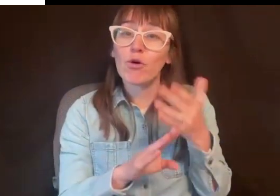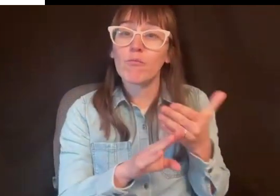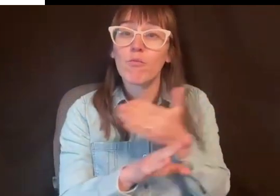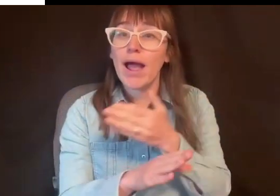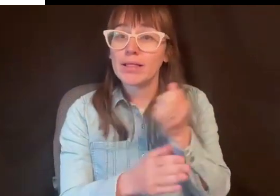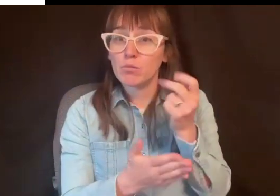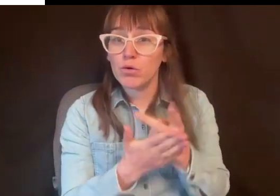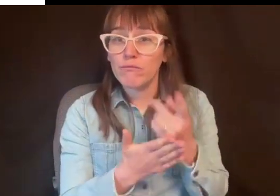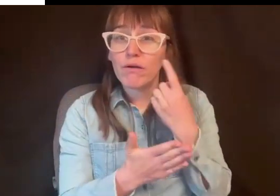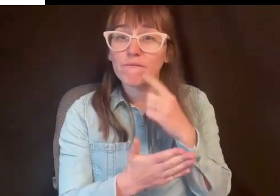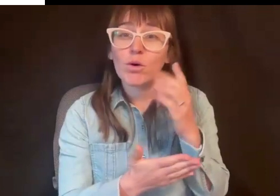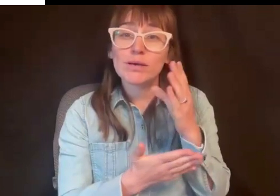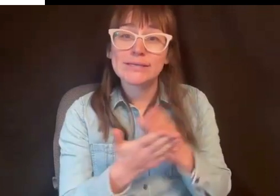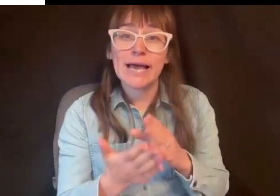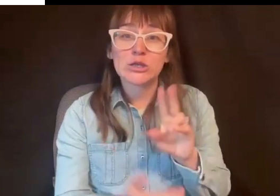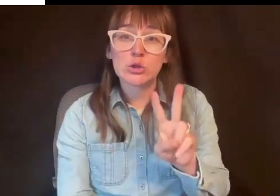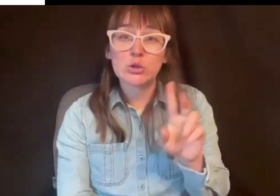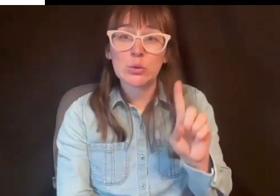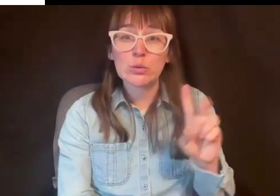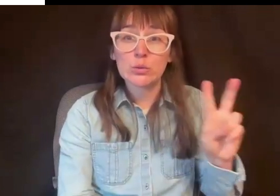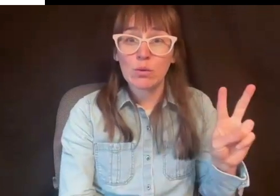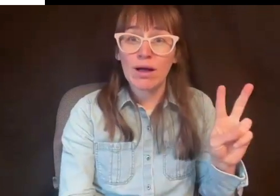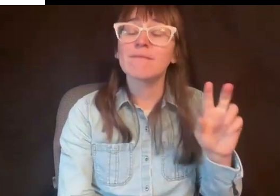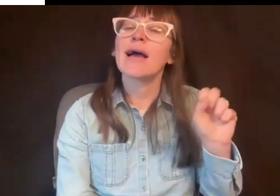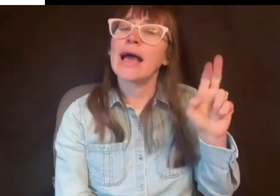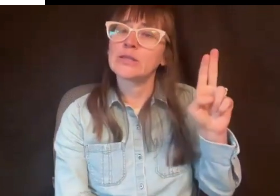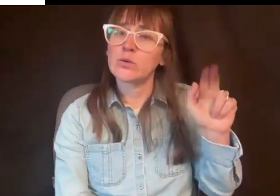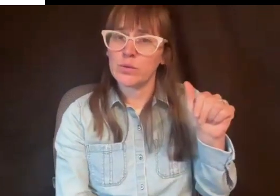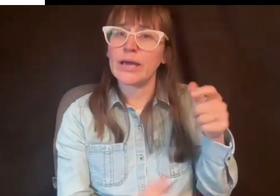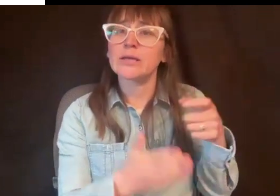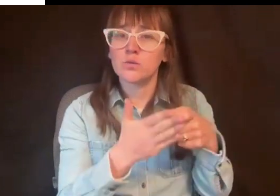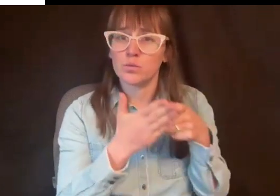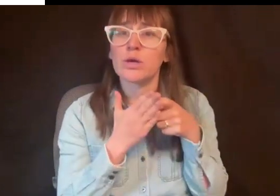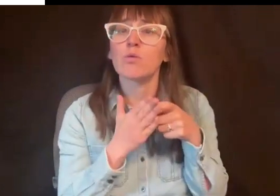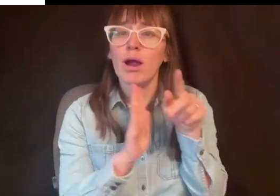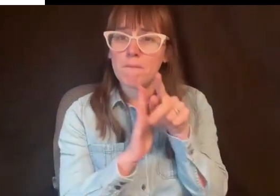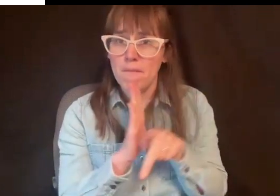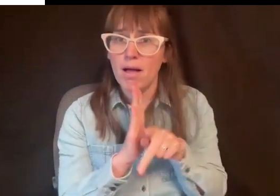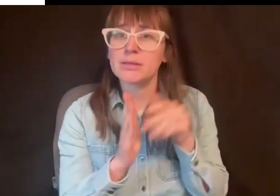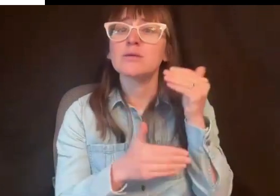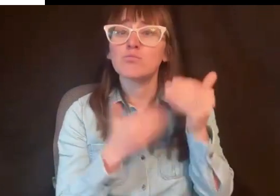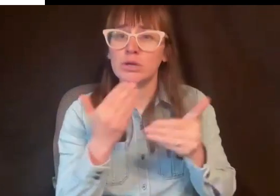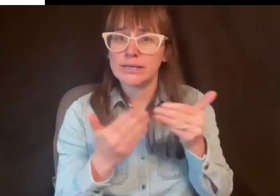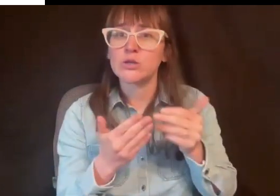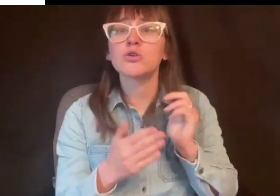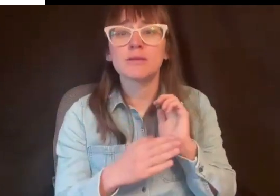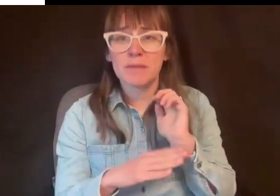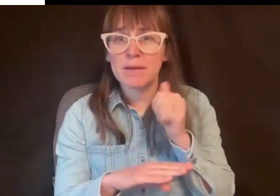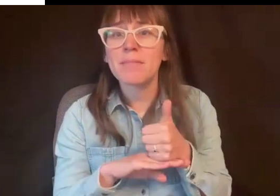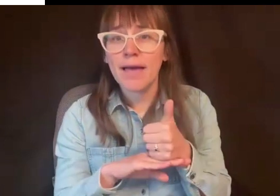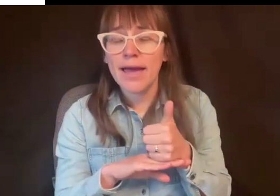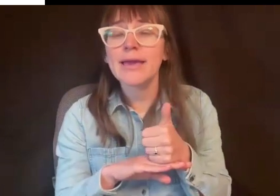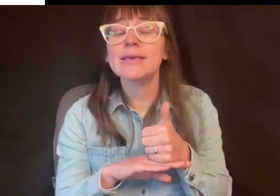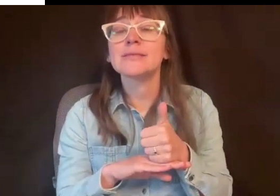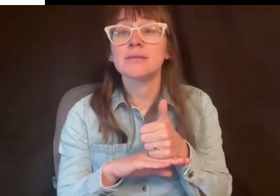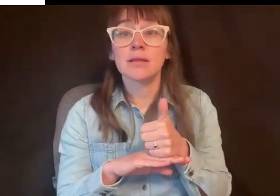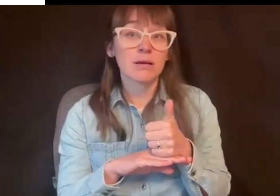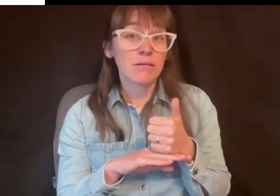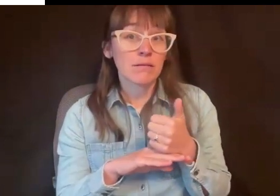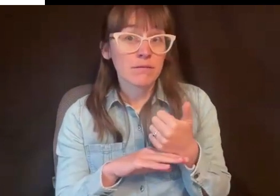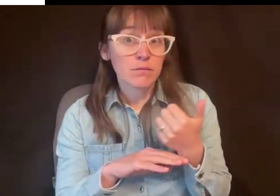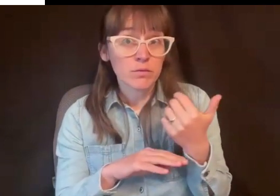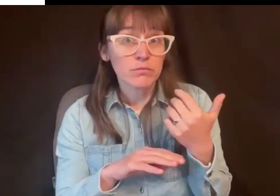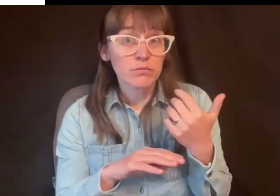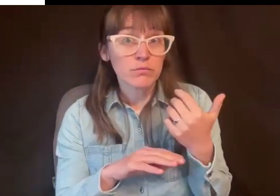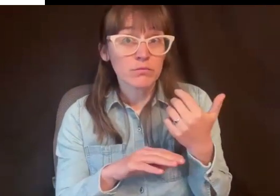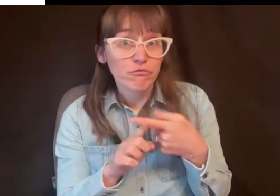212 agreements. SUAs are required to have these policies and procedures in place. And where does this requirement come from?